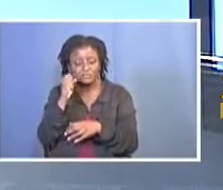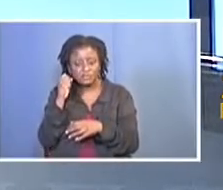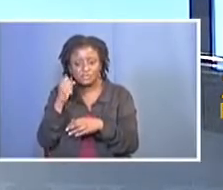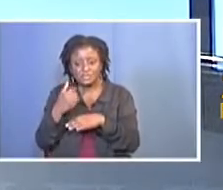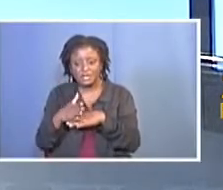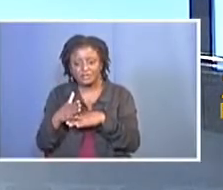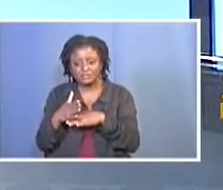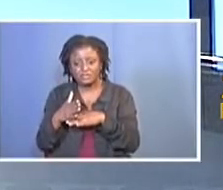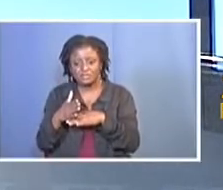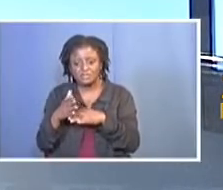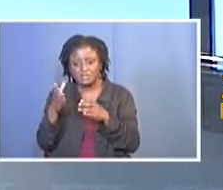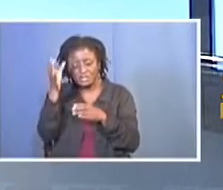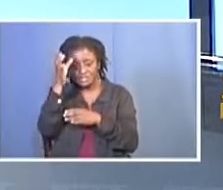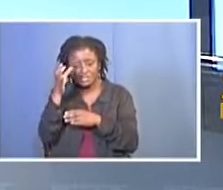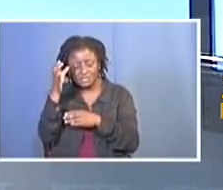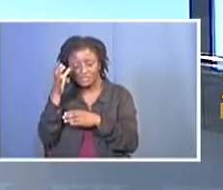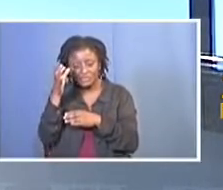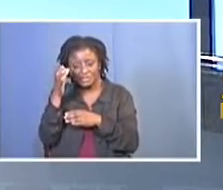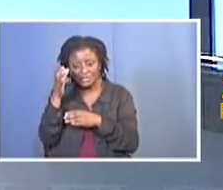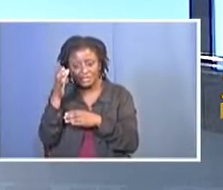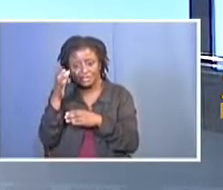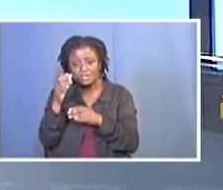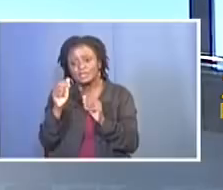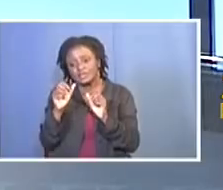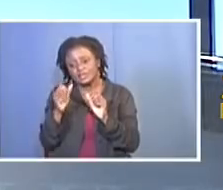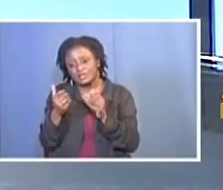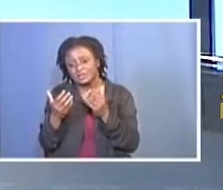the likelihood he would abscond and the